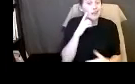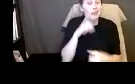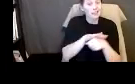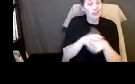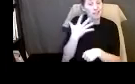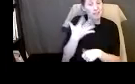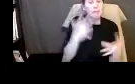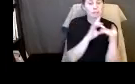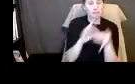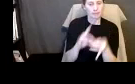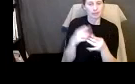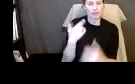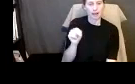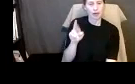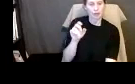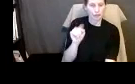very early Middle Kingdom.